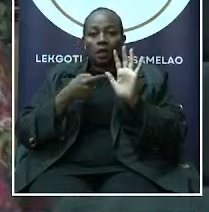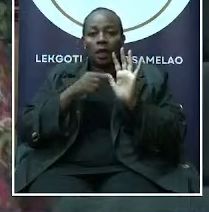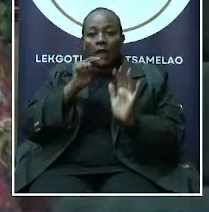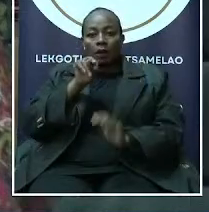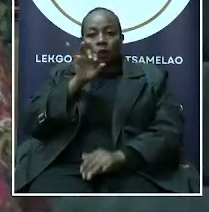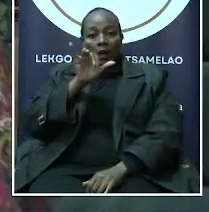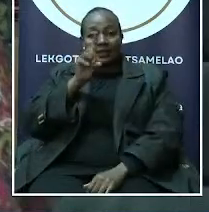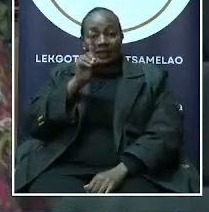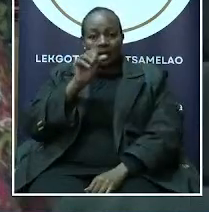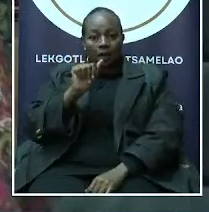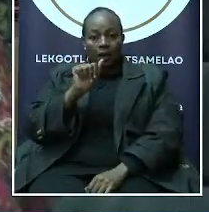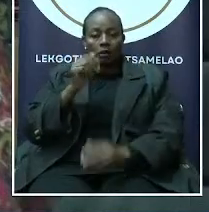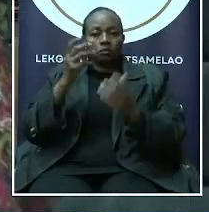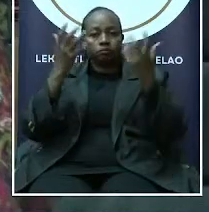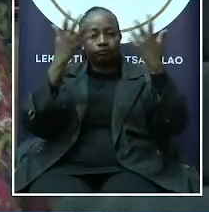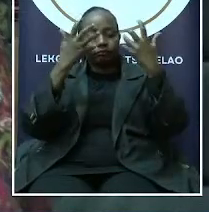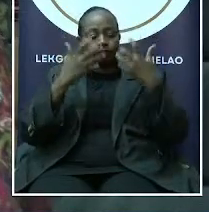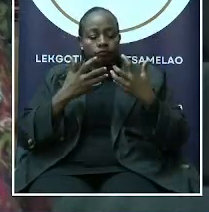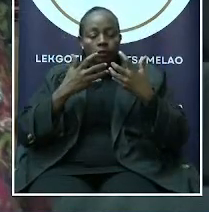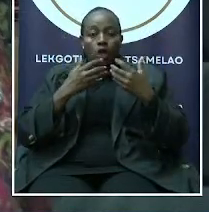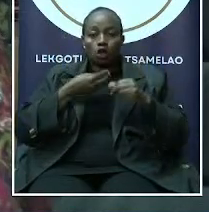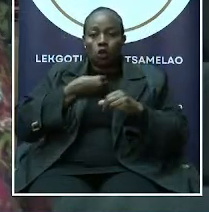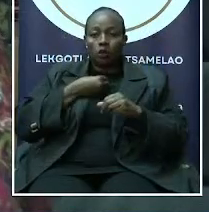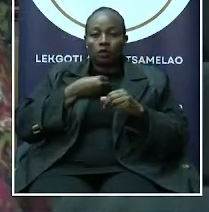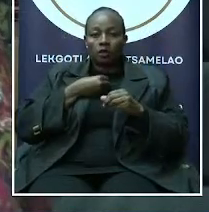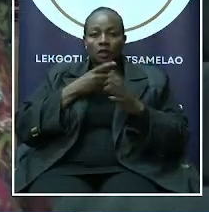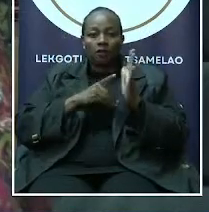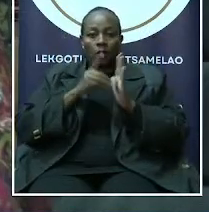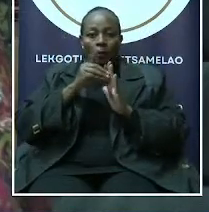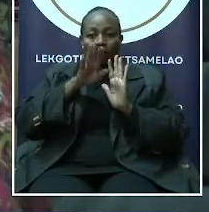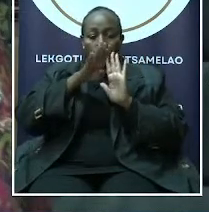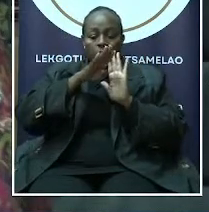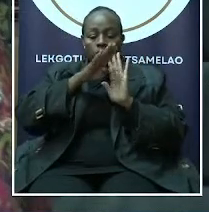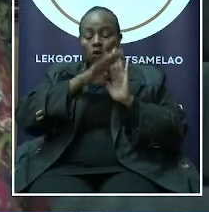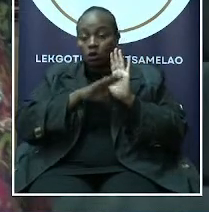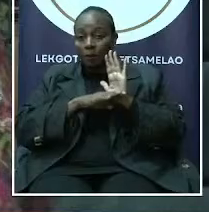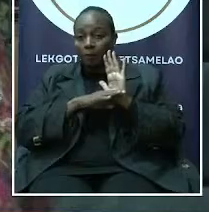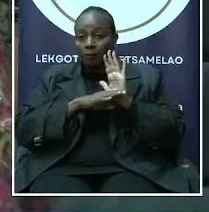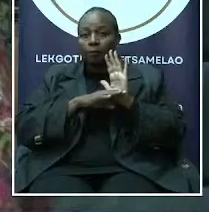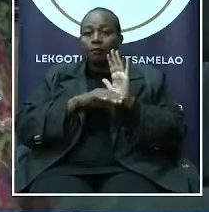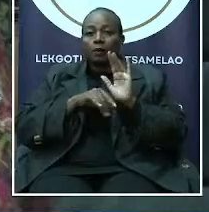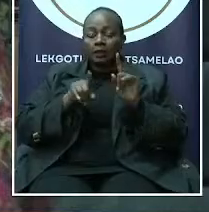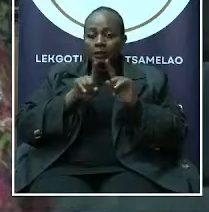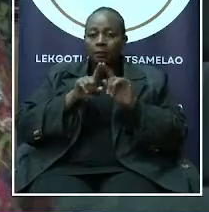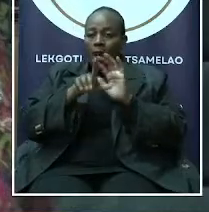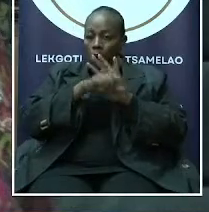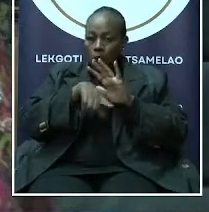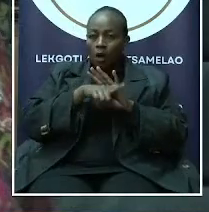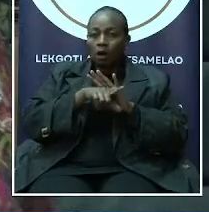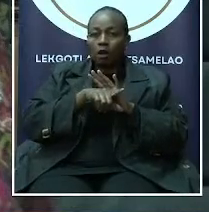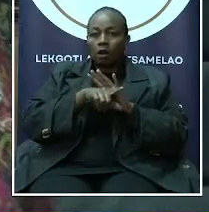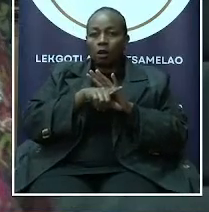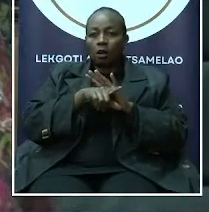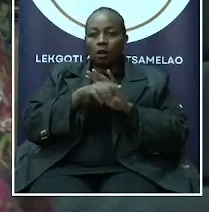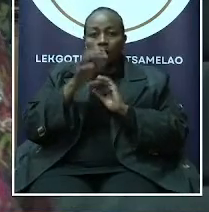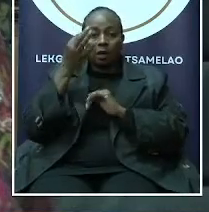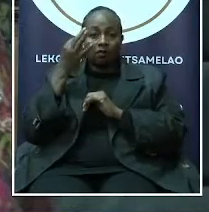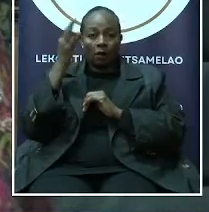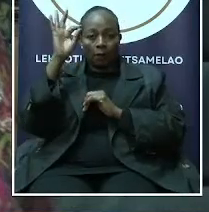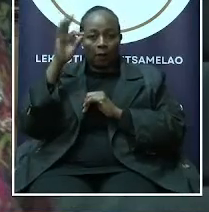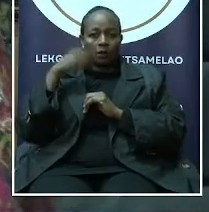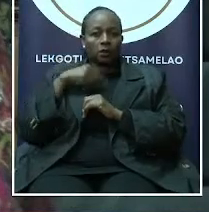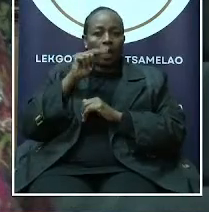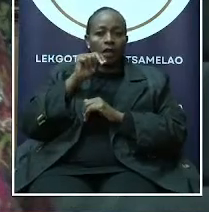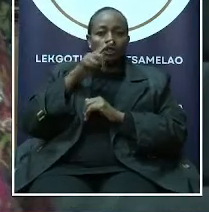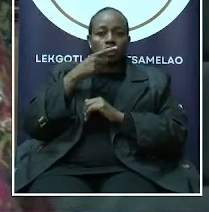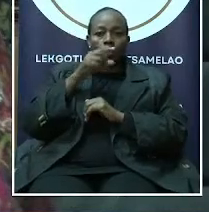NYDA with coordinating with youth development programs at province and local levels, encompassing government, NGOs,